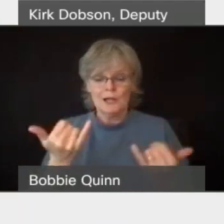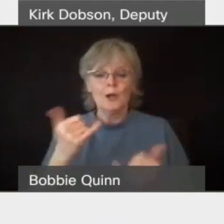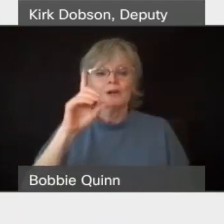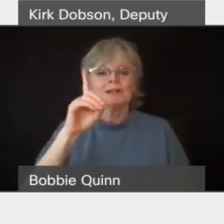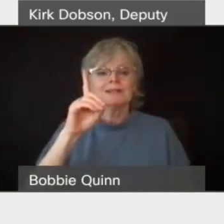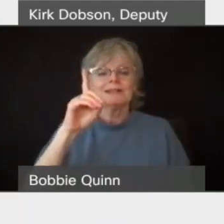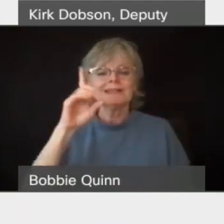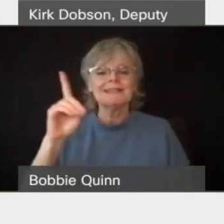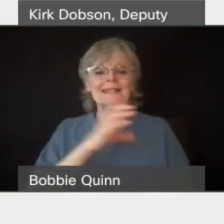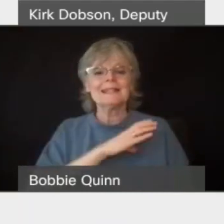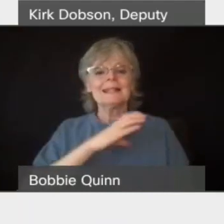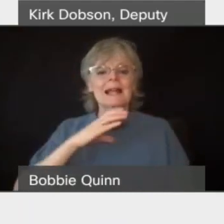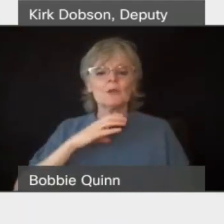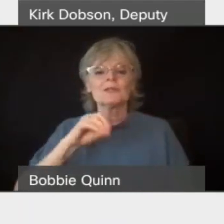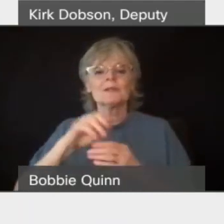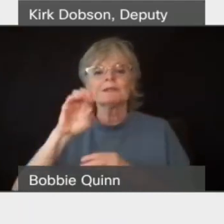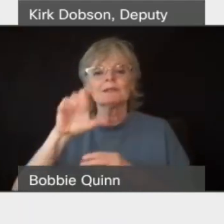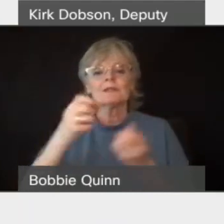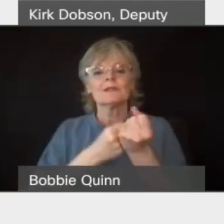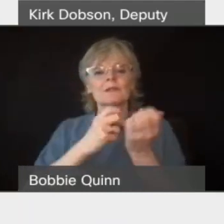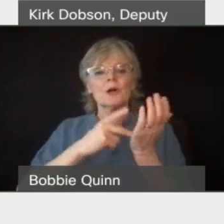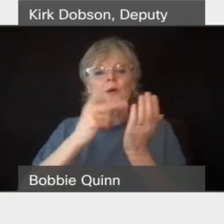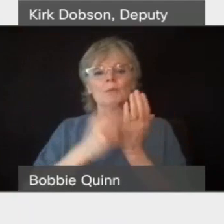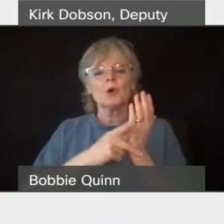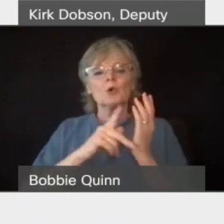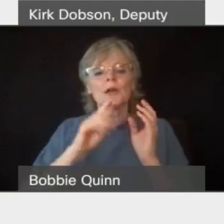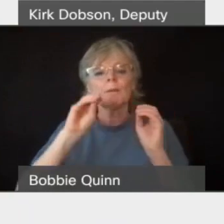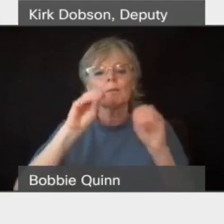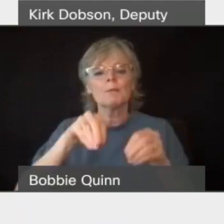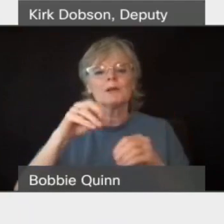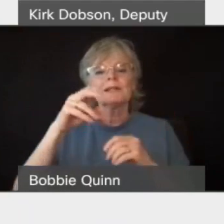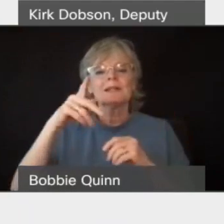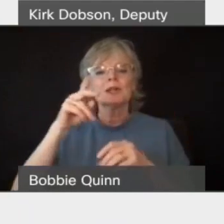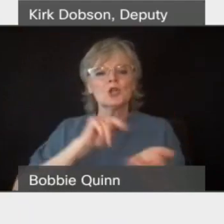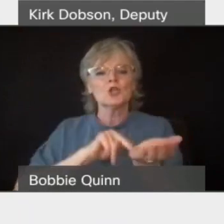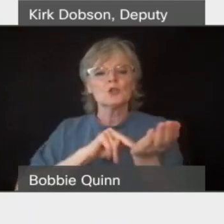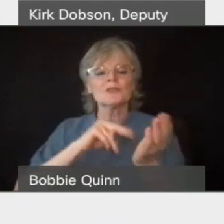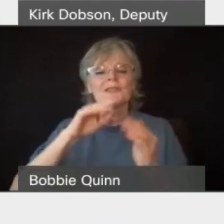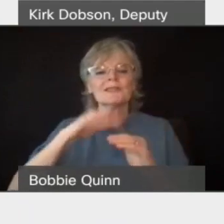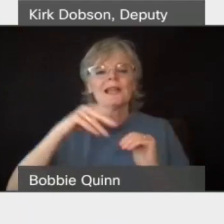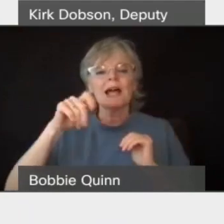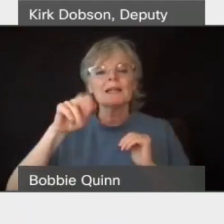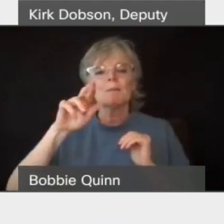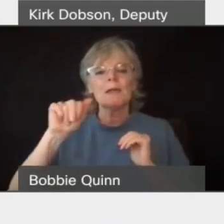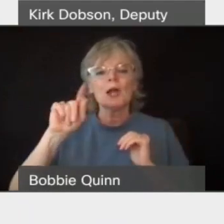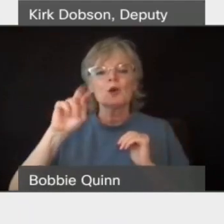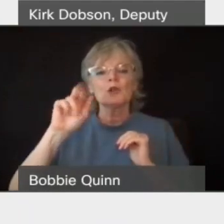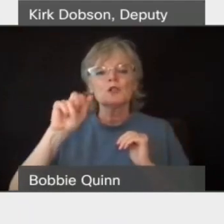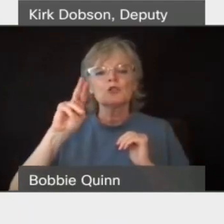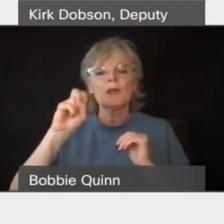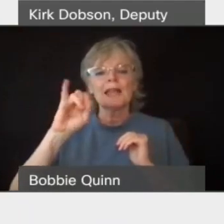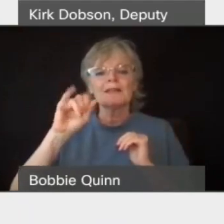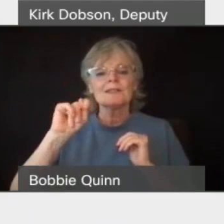in Delaware supported a program that put nurses on paratransit and took them to people who couldn't leave